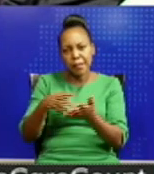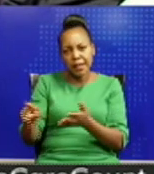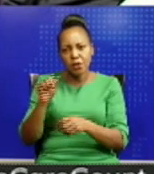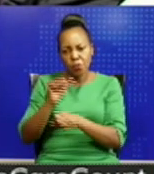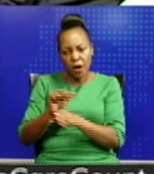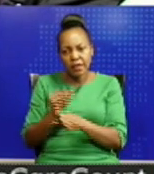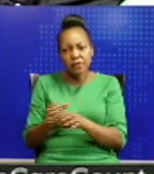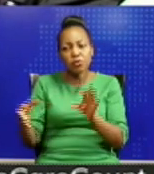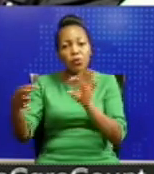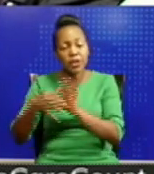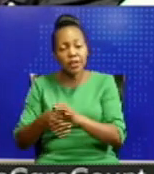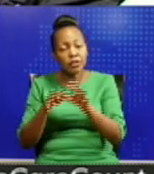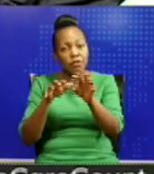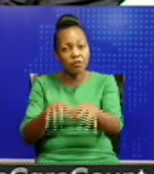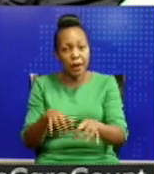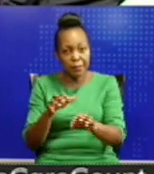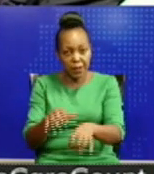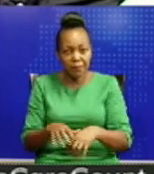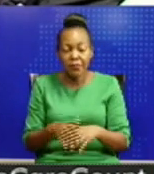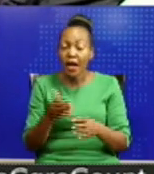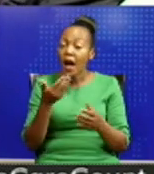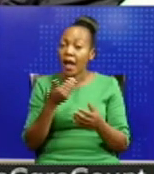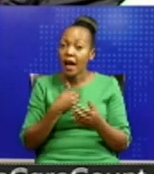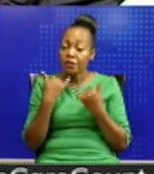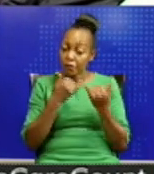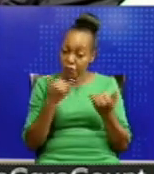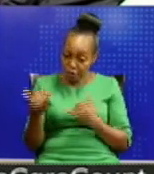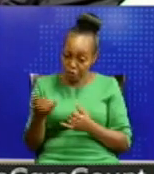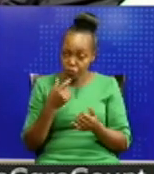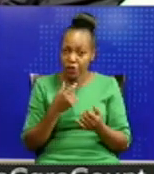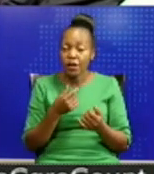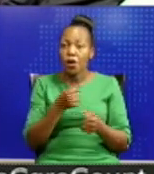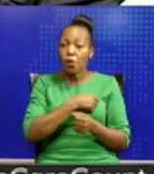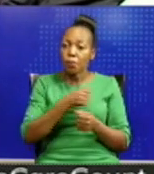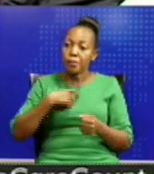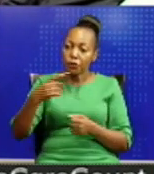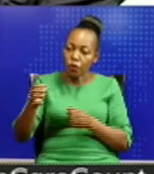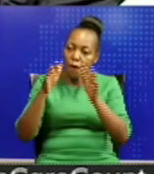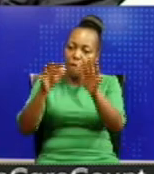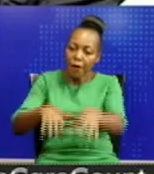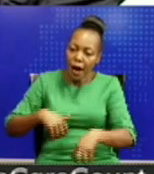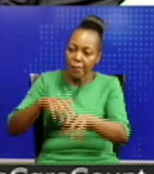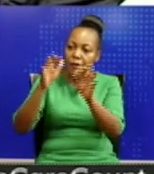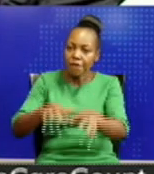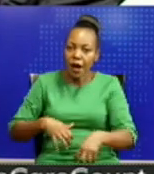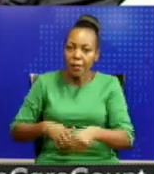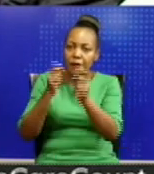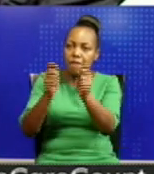firms? It because does. I have reports that the women go to the firms, they do the firming, but